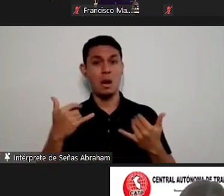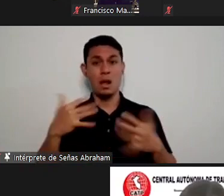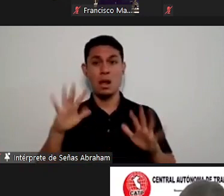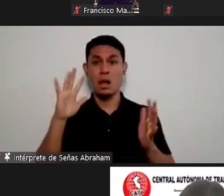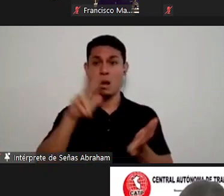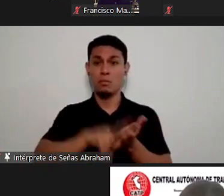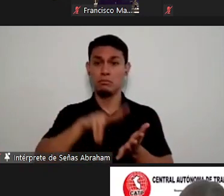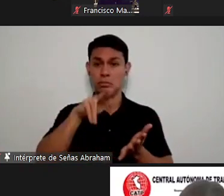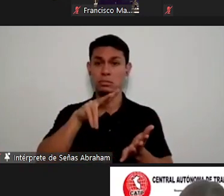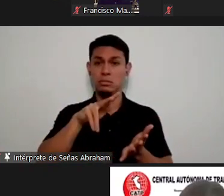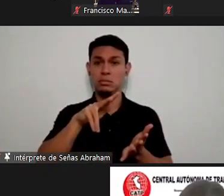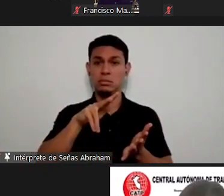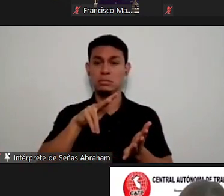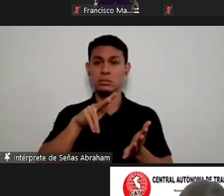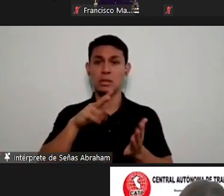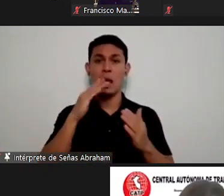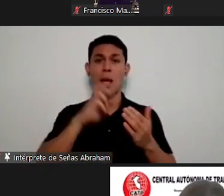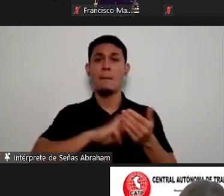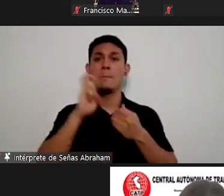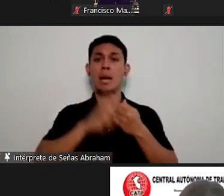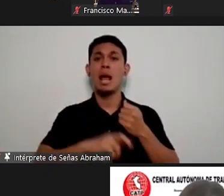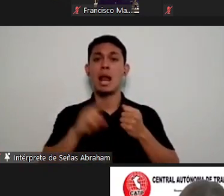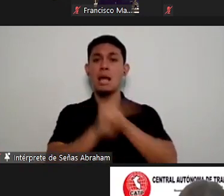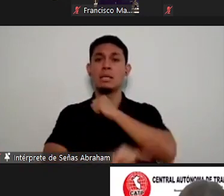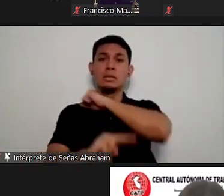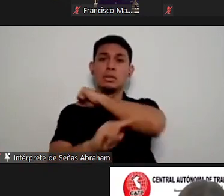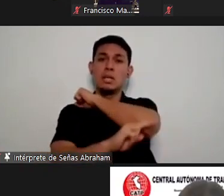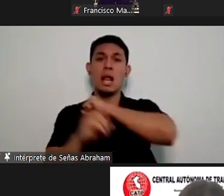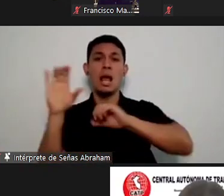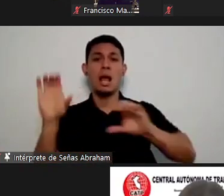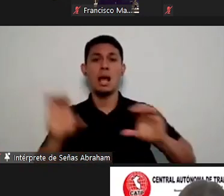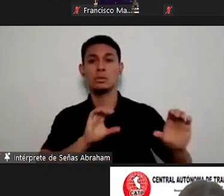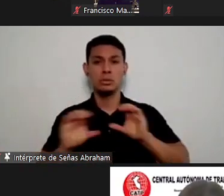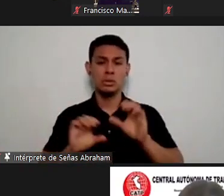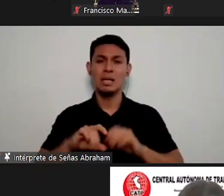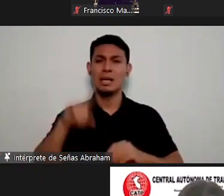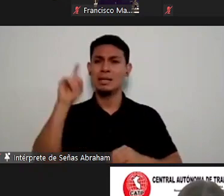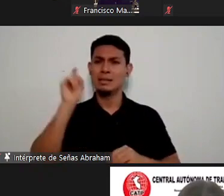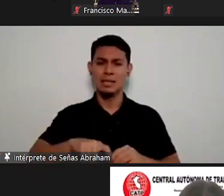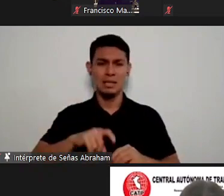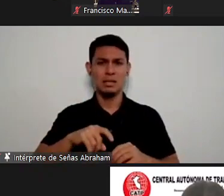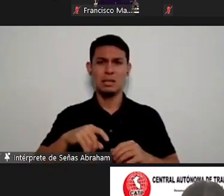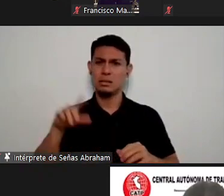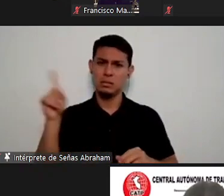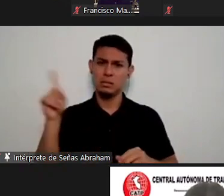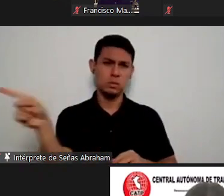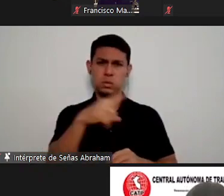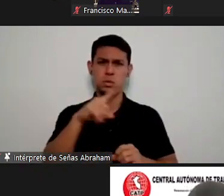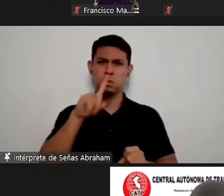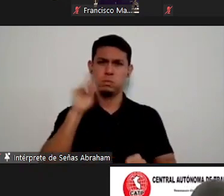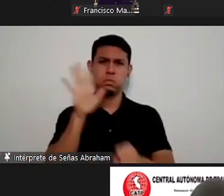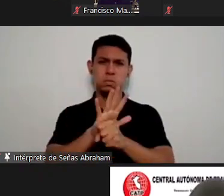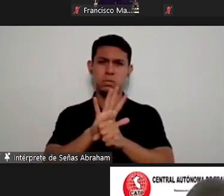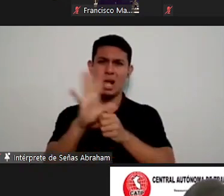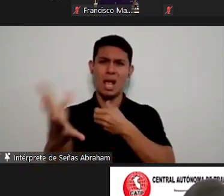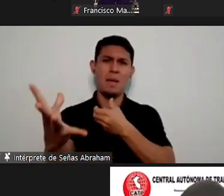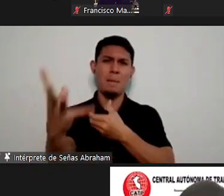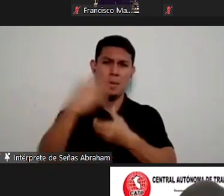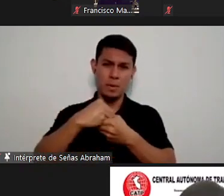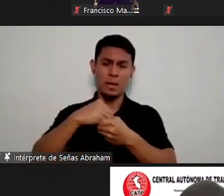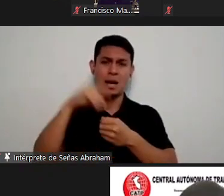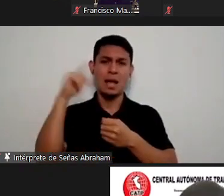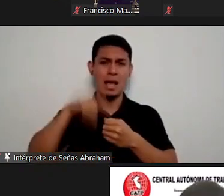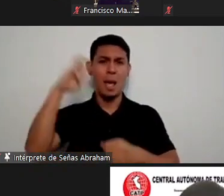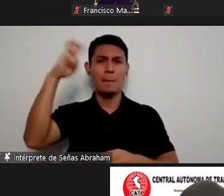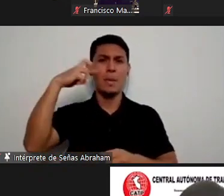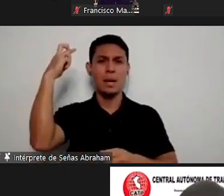now that this national action plan has been approved it's the time for them to be involved and